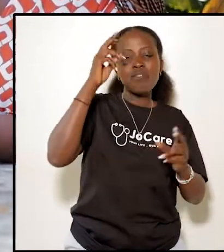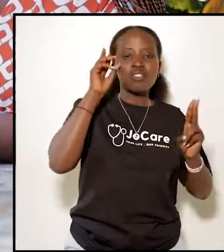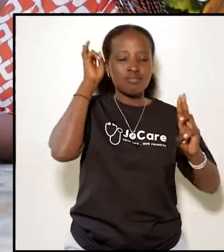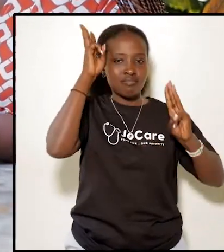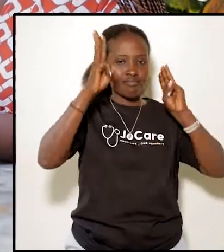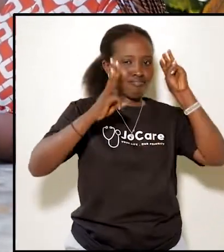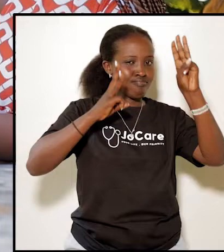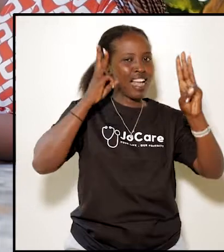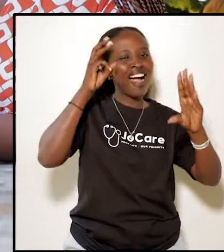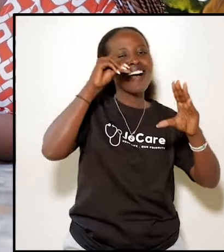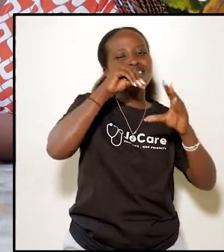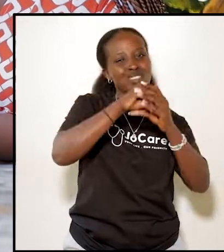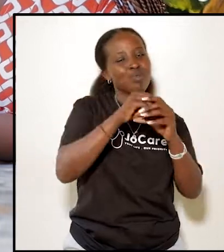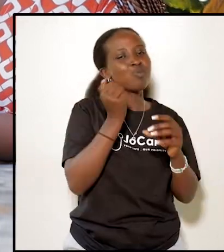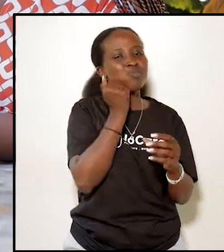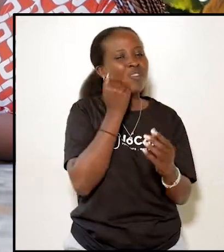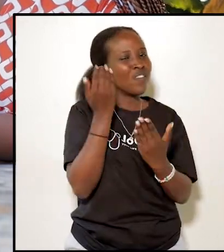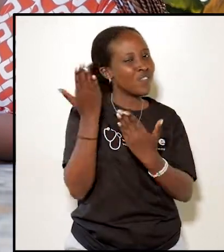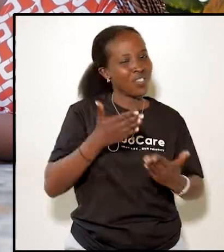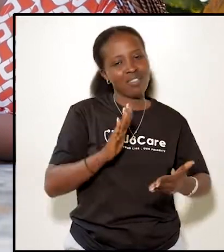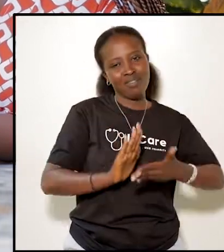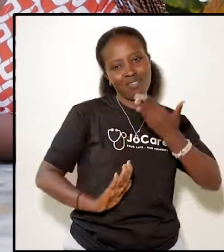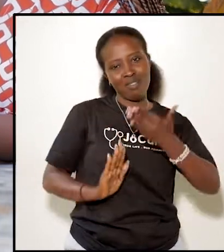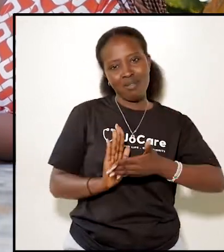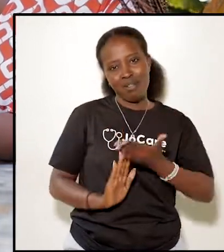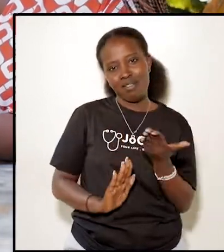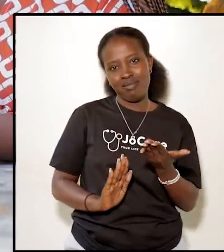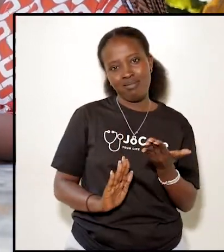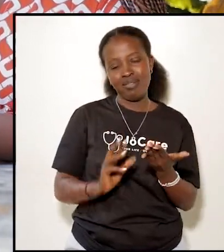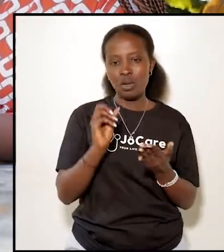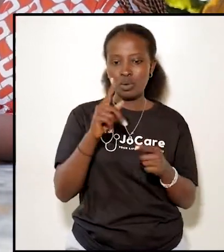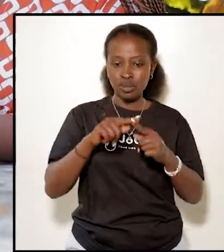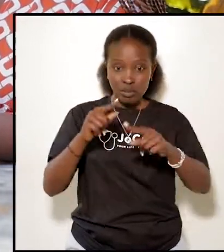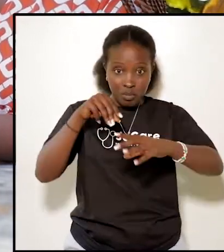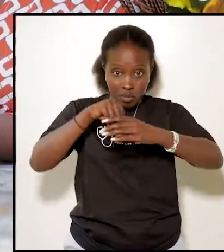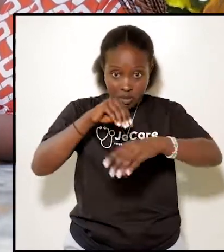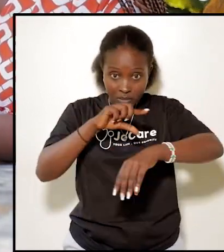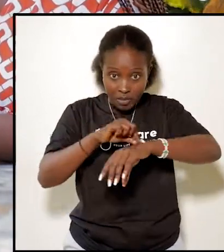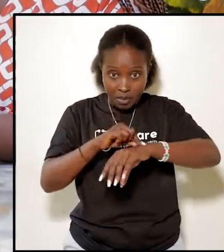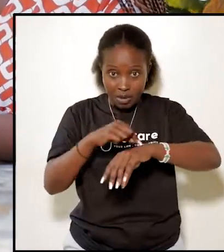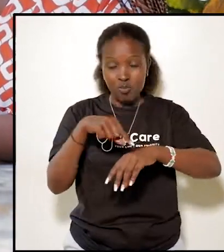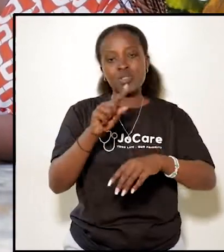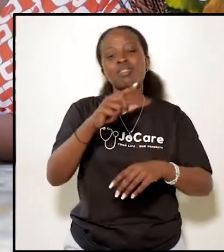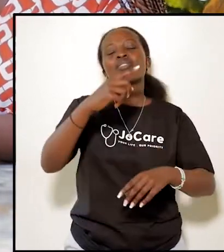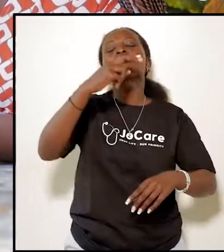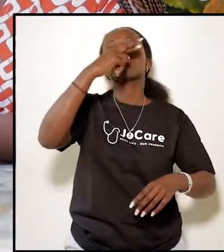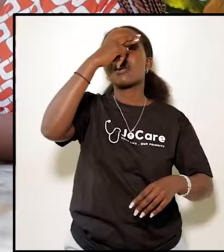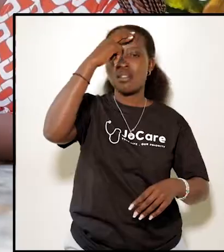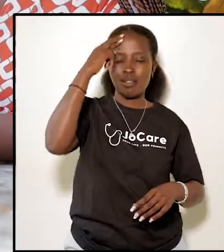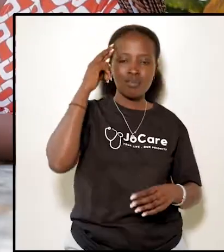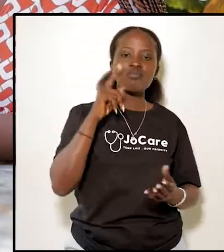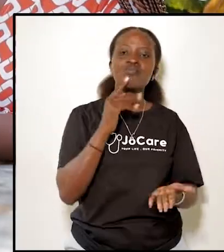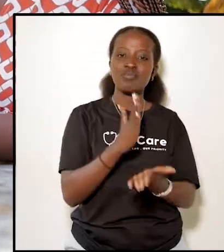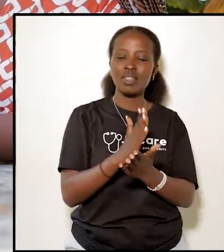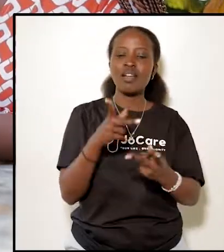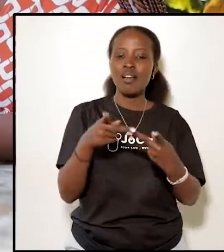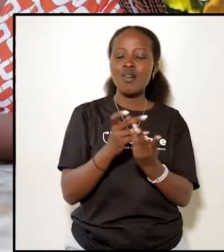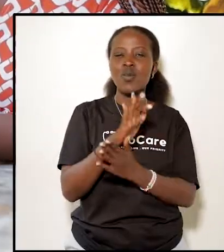stress. The stress hormone, cortisol, maybe play a big role in Yes. everything in our body. Yes. That is